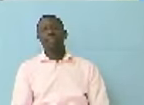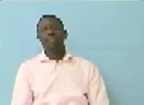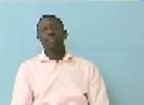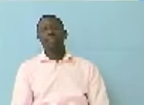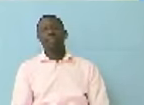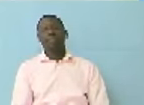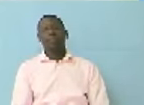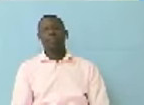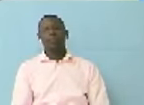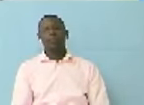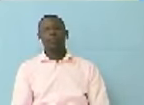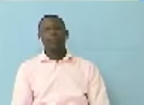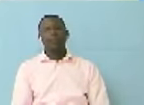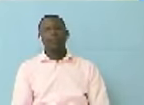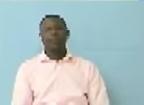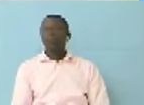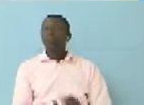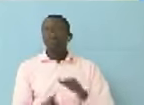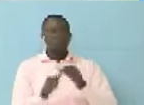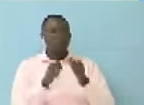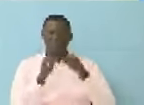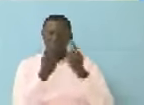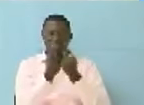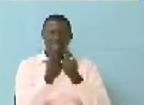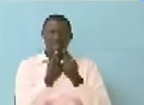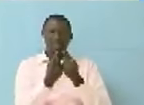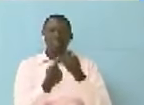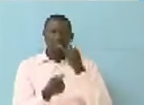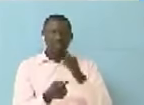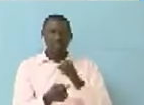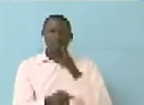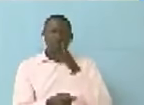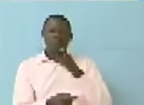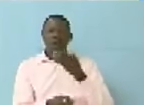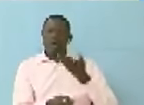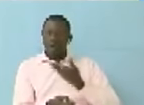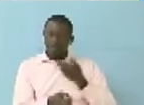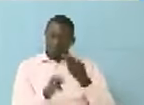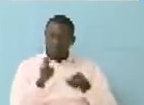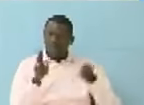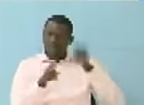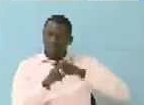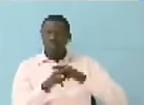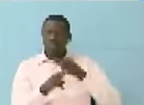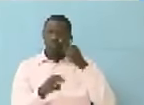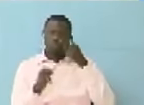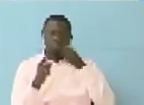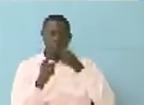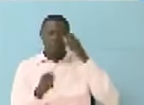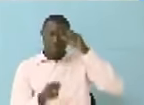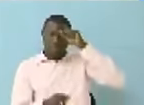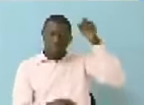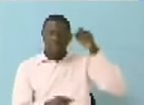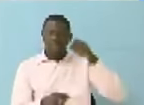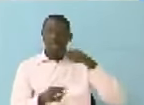The beauty of the whole thing is that you had to report to the President at the end of every day's work. Ko